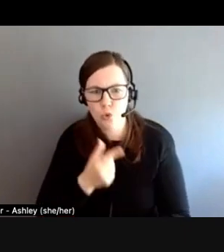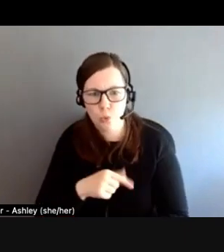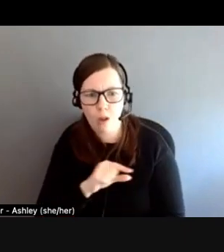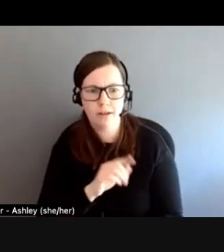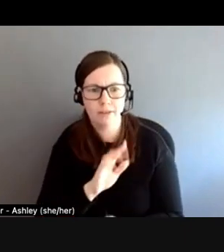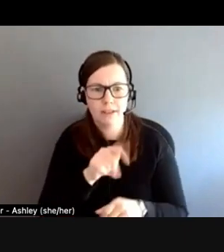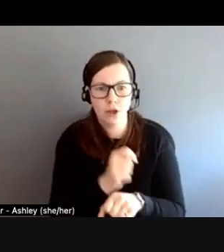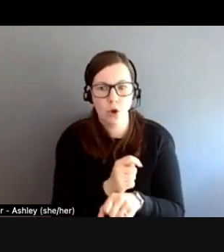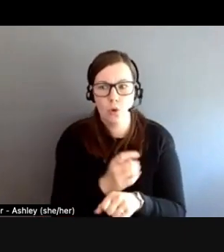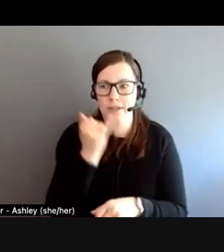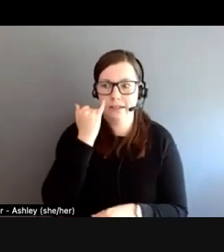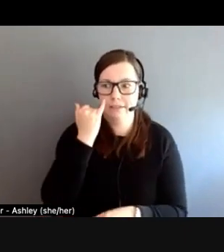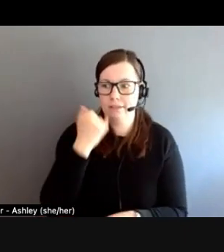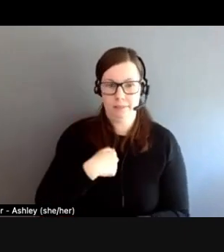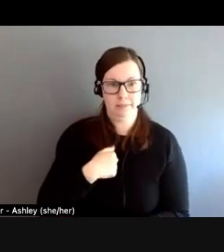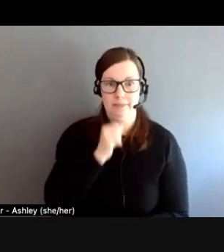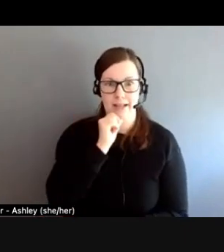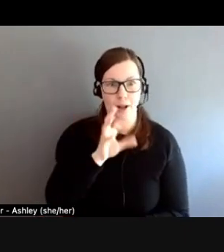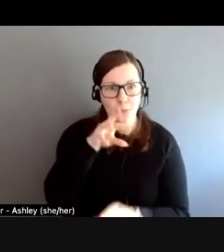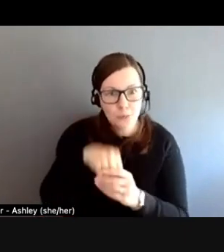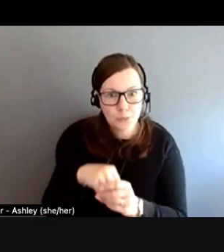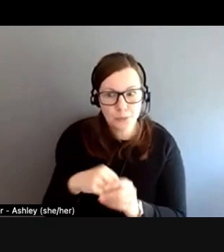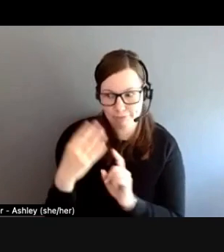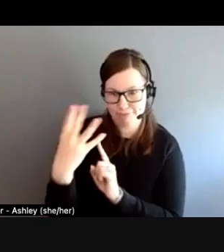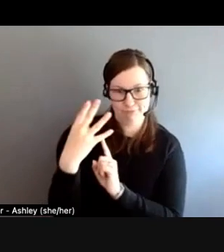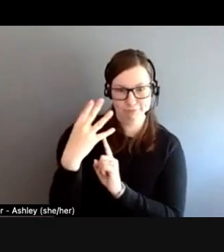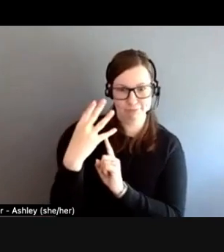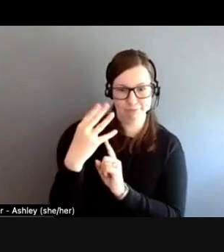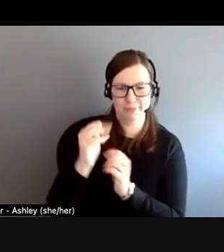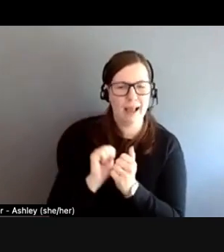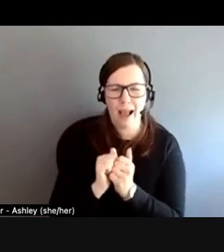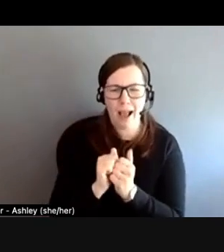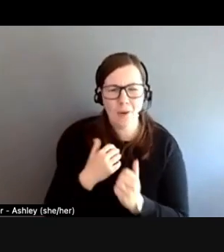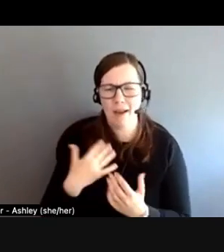with my audience without them seeing me?